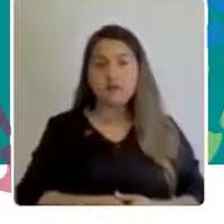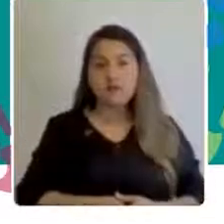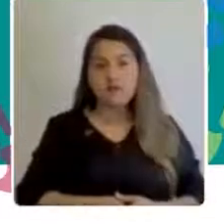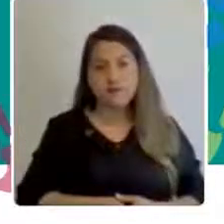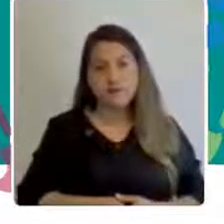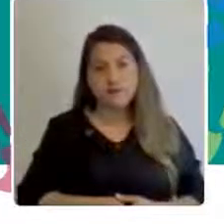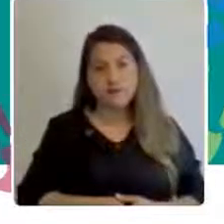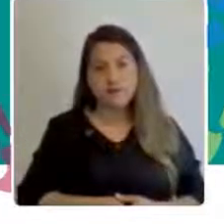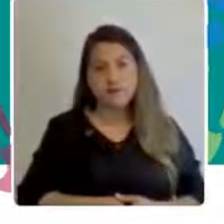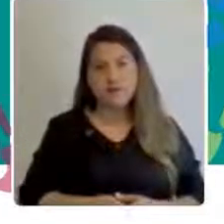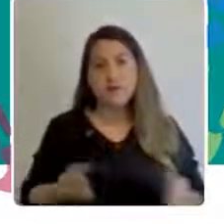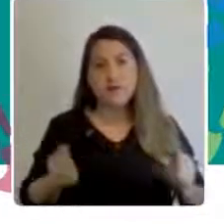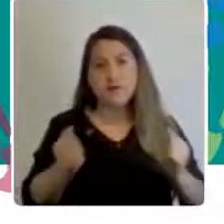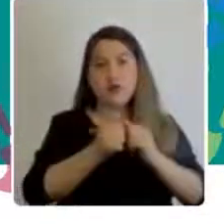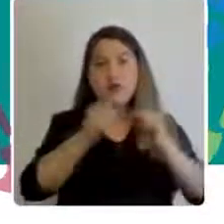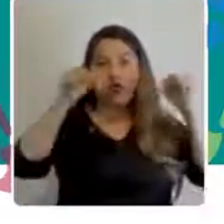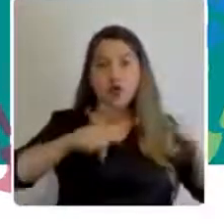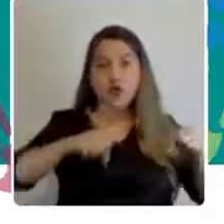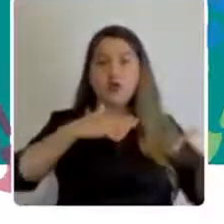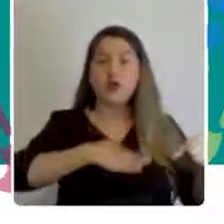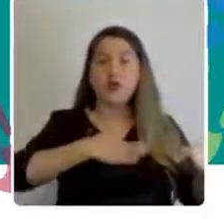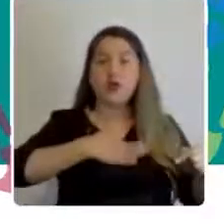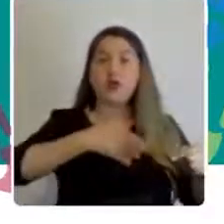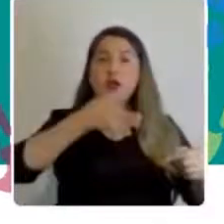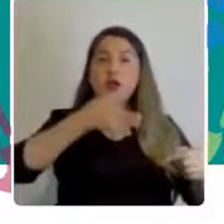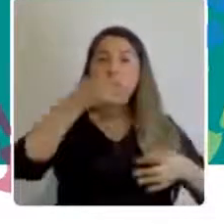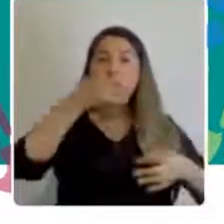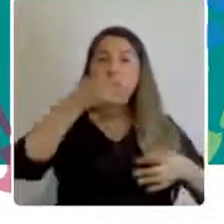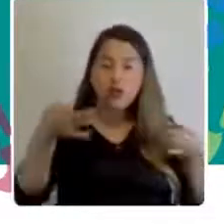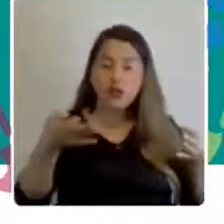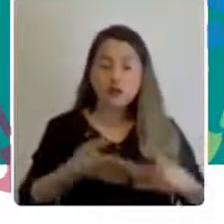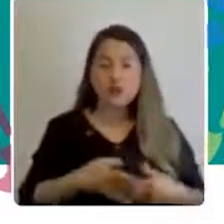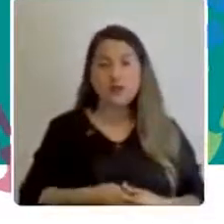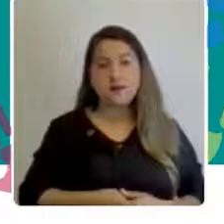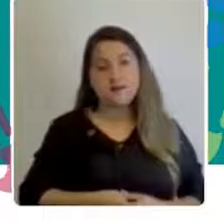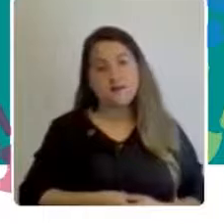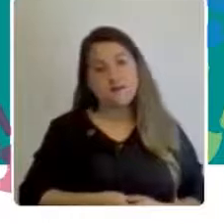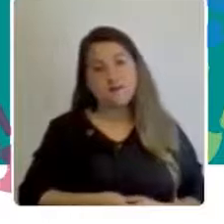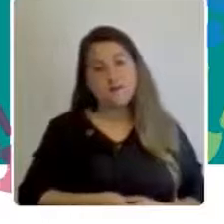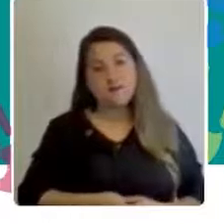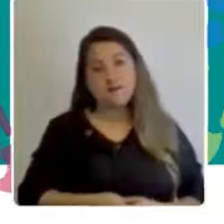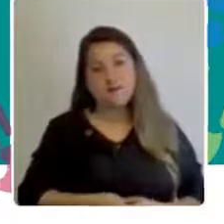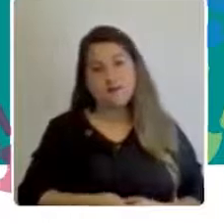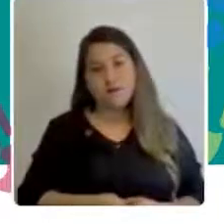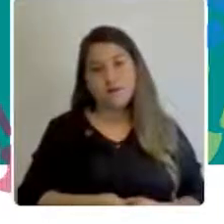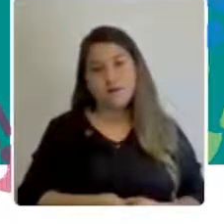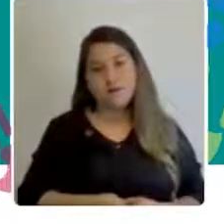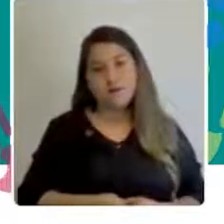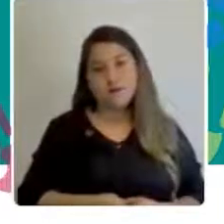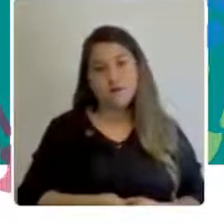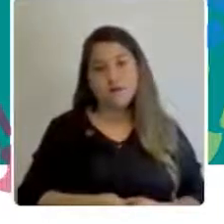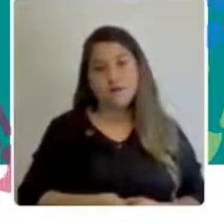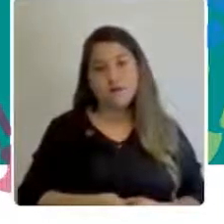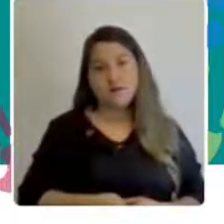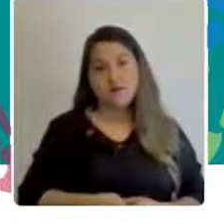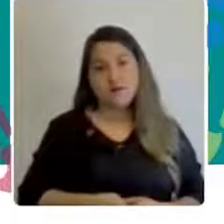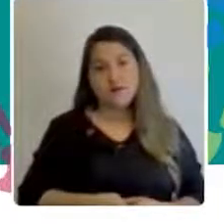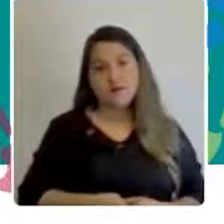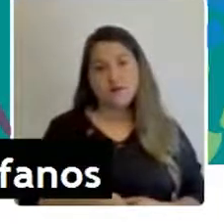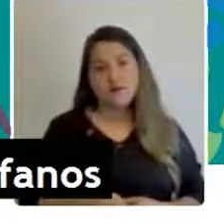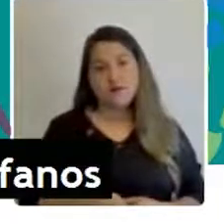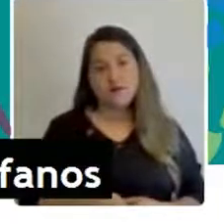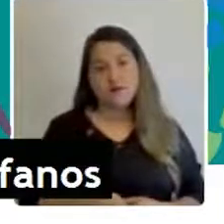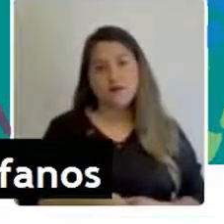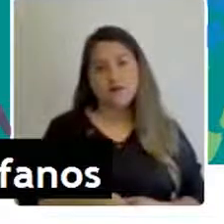EMA can release many, maybe orphan drugs, can authorize, the